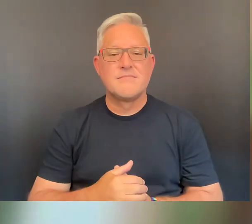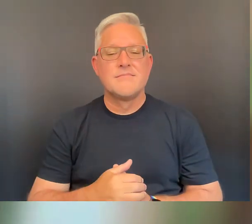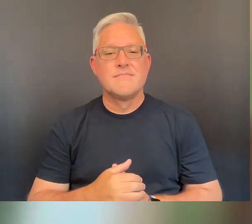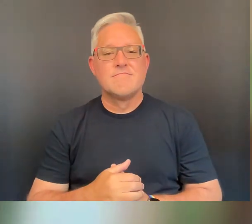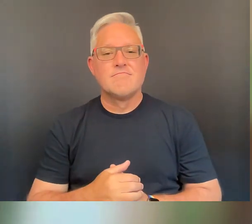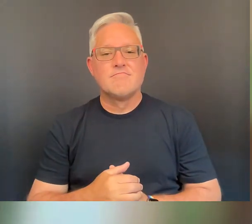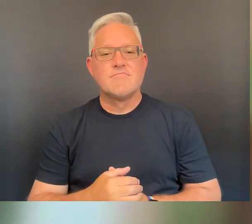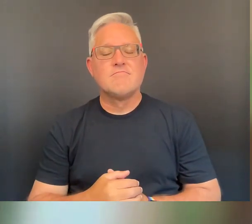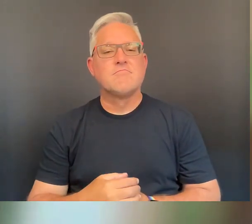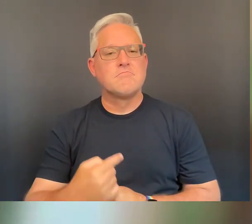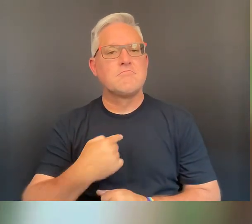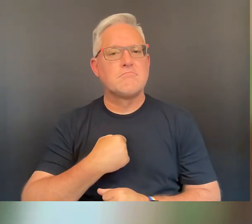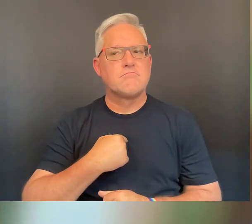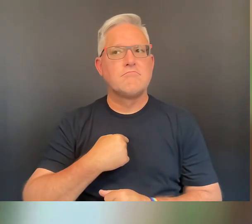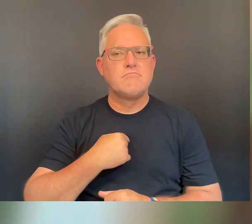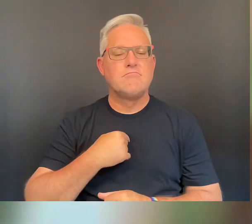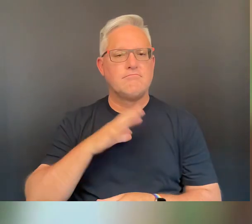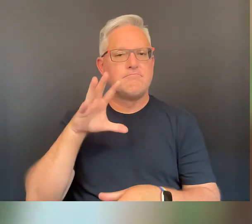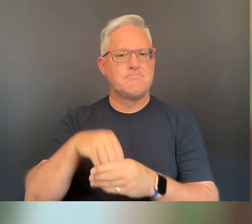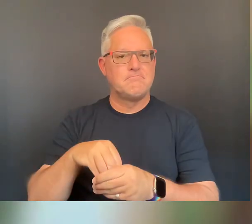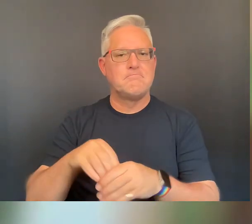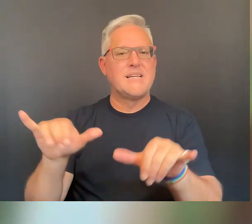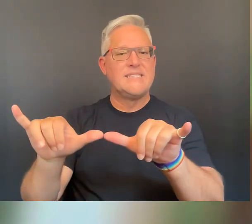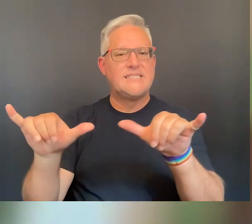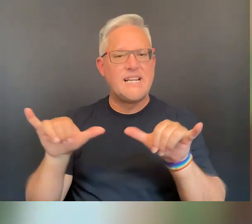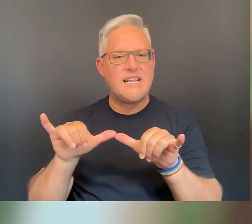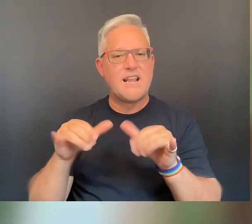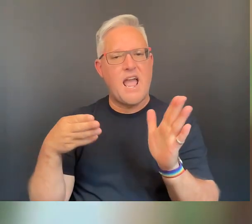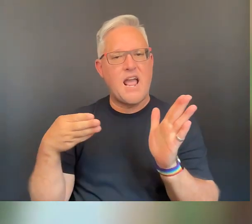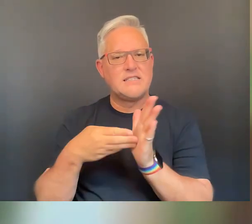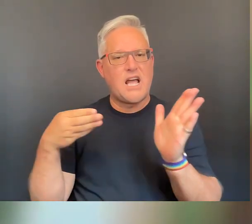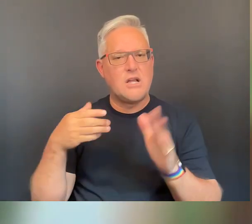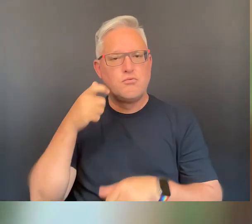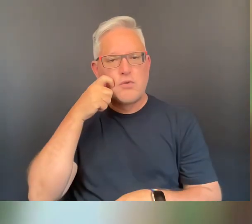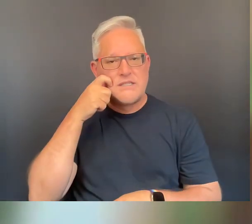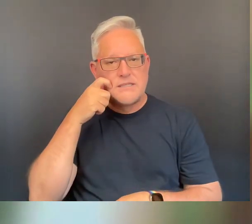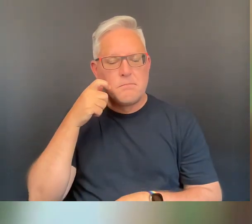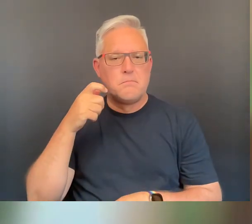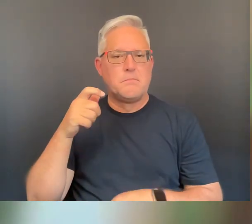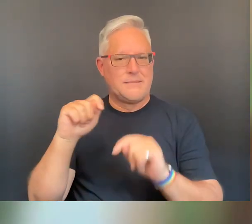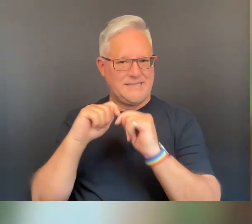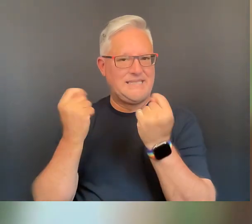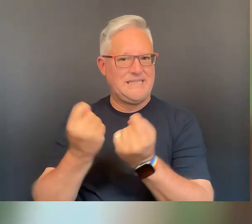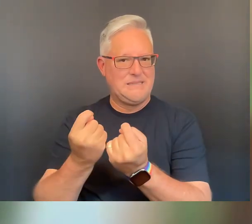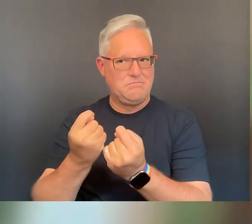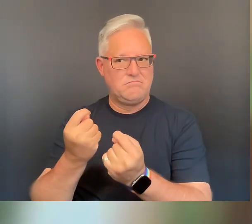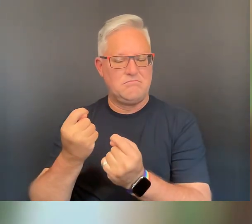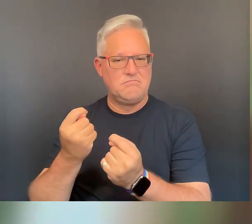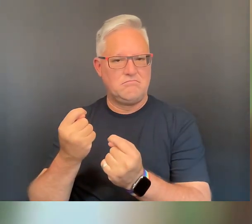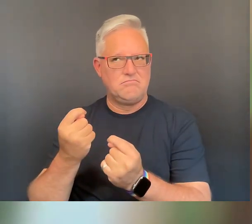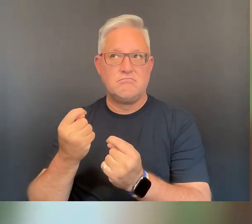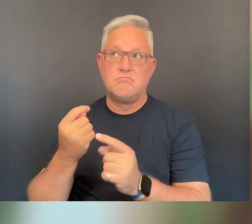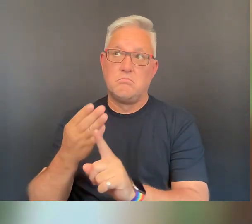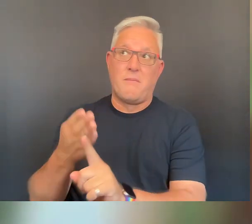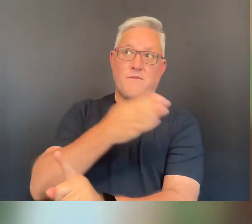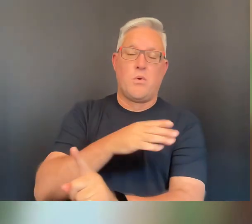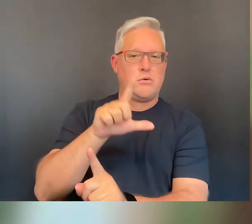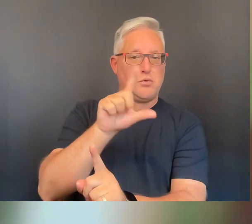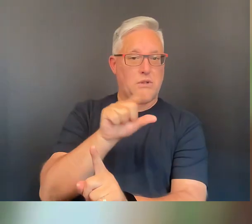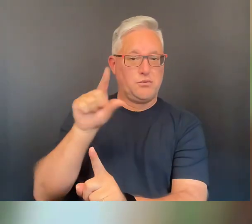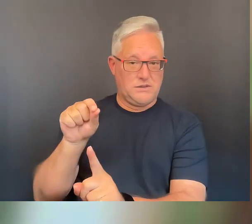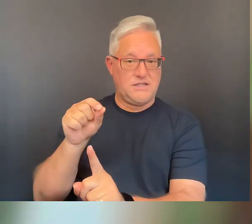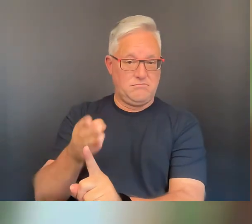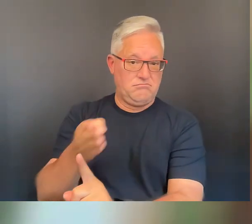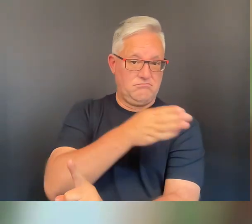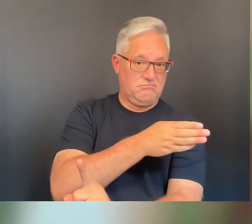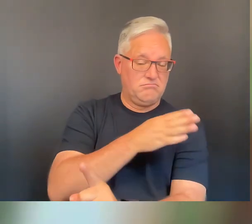and I was a part of the Synod anti-racism team prior to